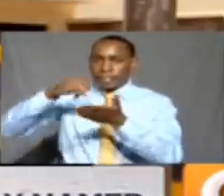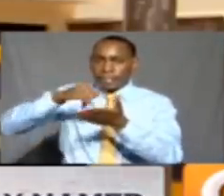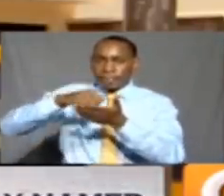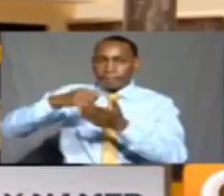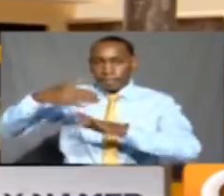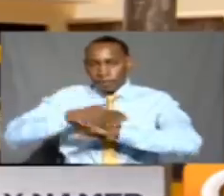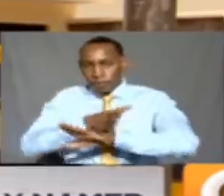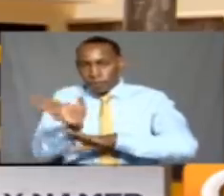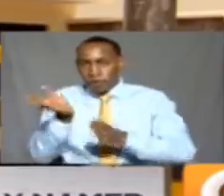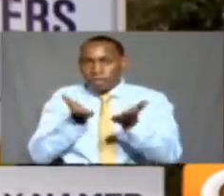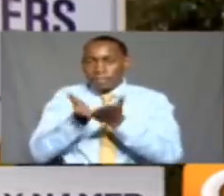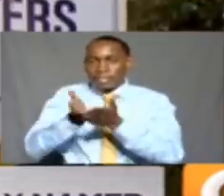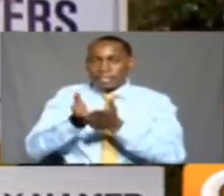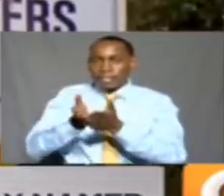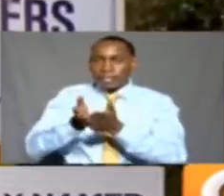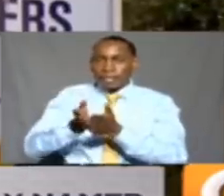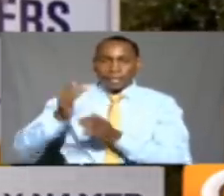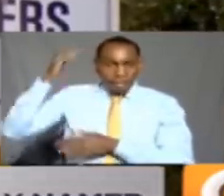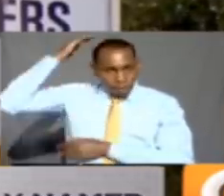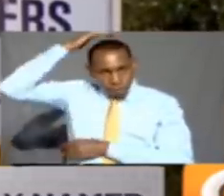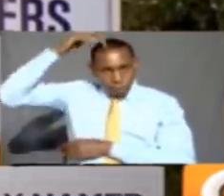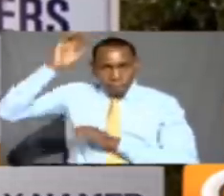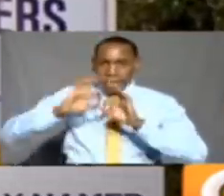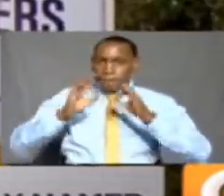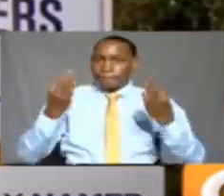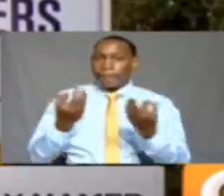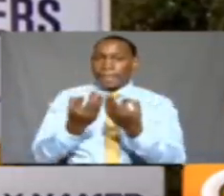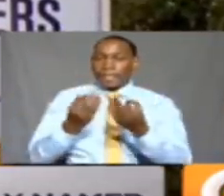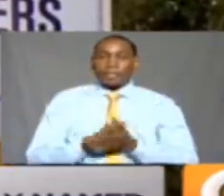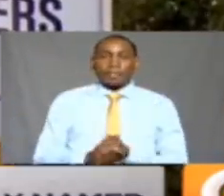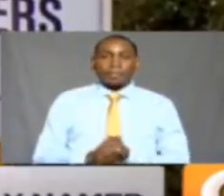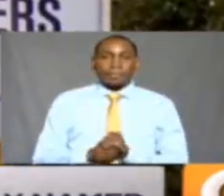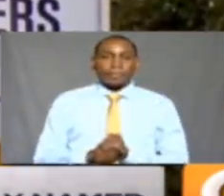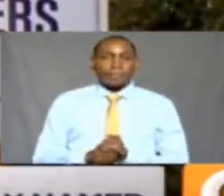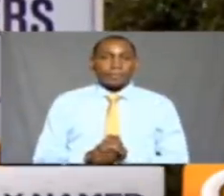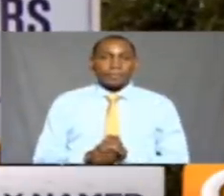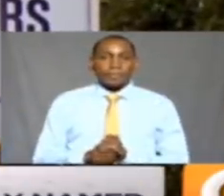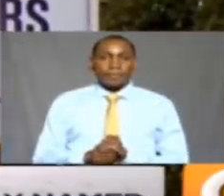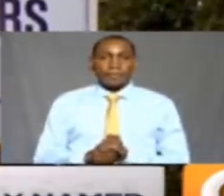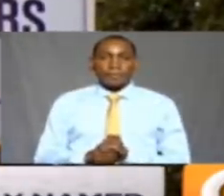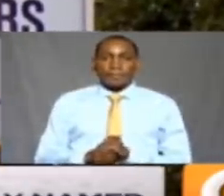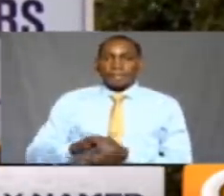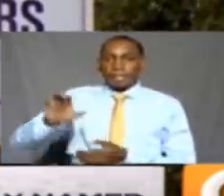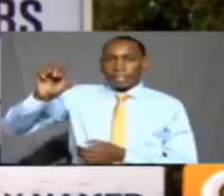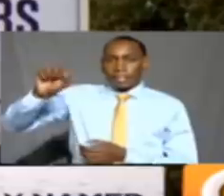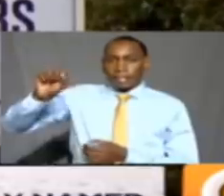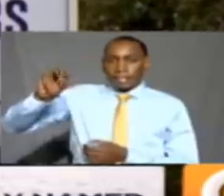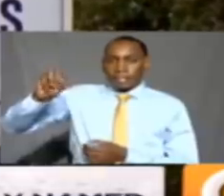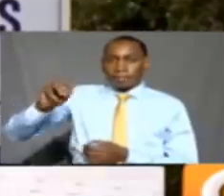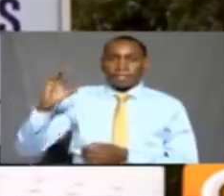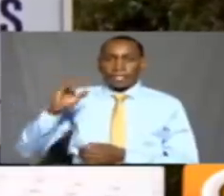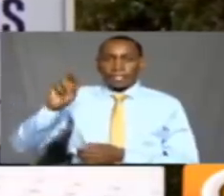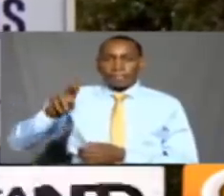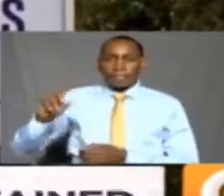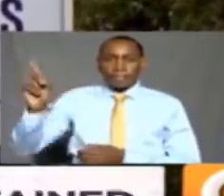alleged conning of the Royal United Arab Emirates family. Sam Ogina, Citizen TV, Nairobi.